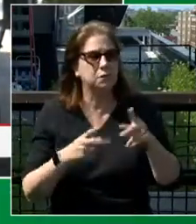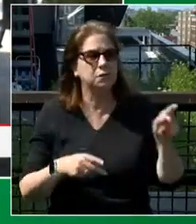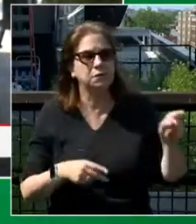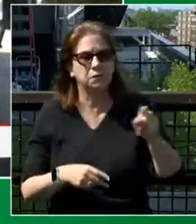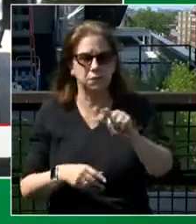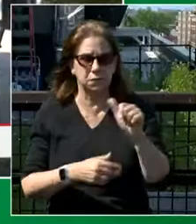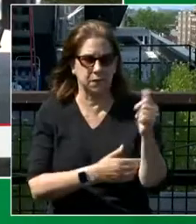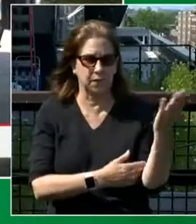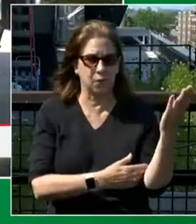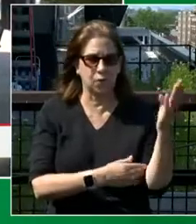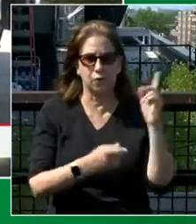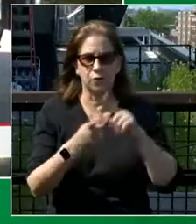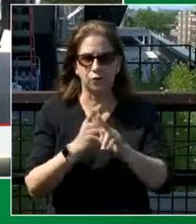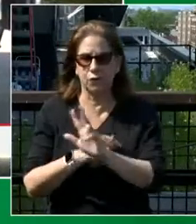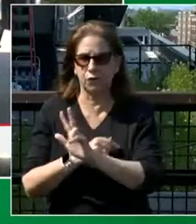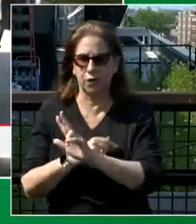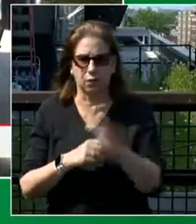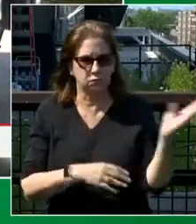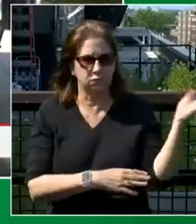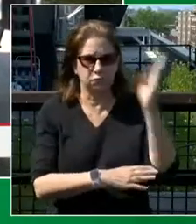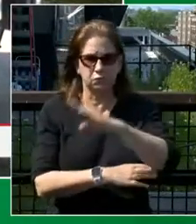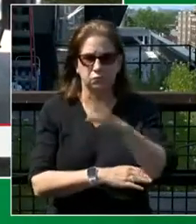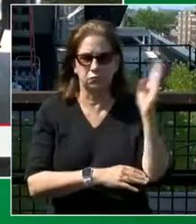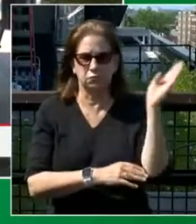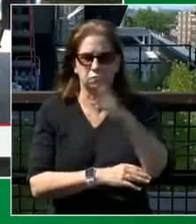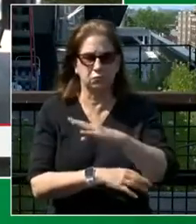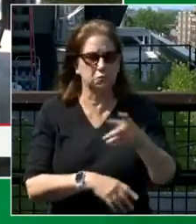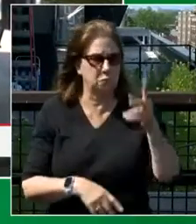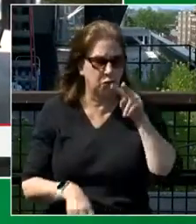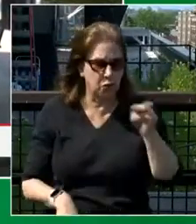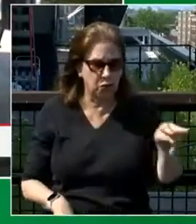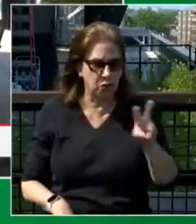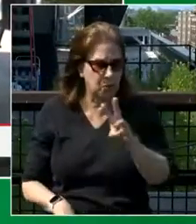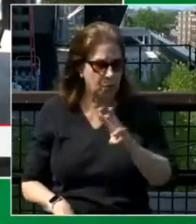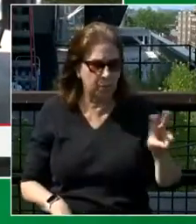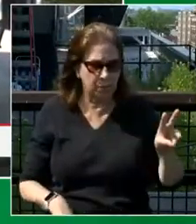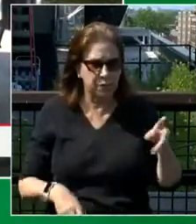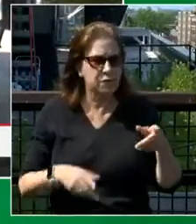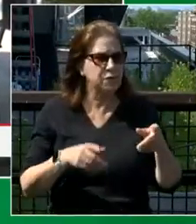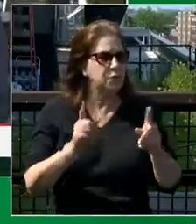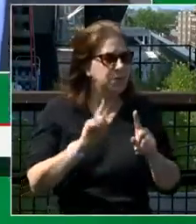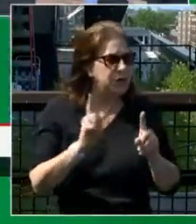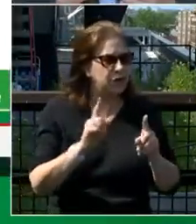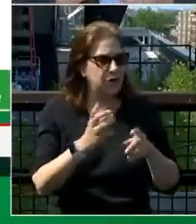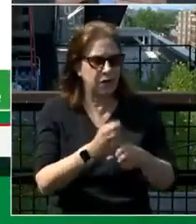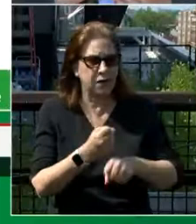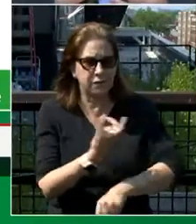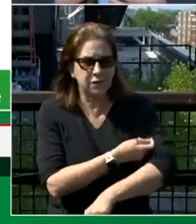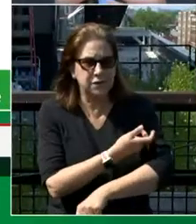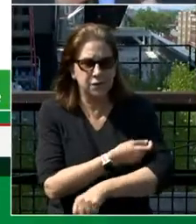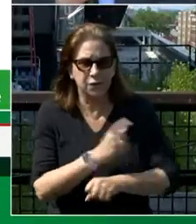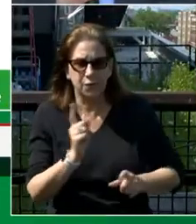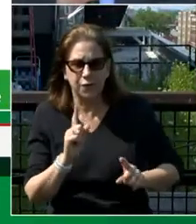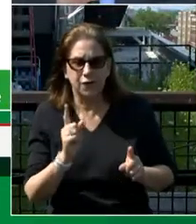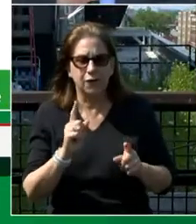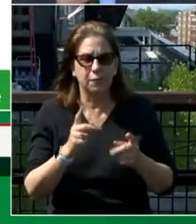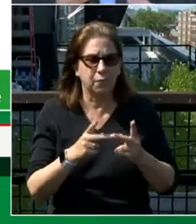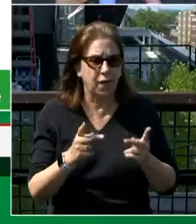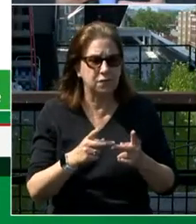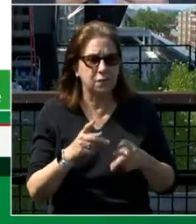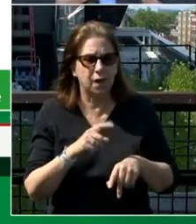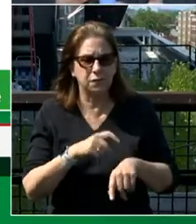information about how your organization or your employer can sign up and meet or be matched with, I should